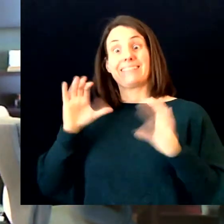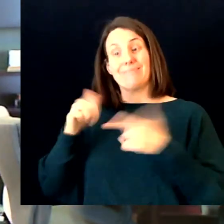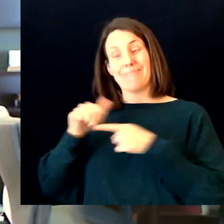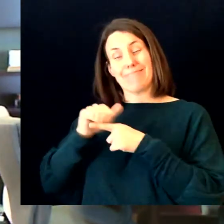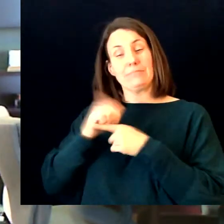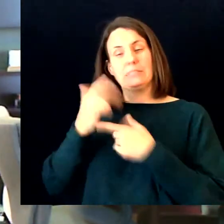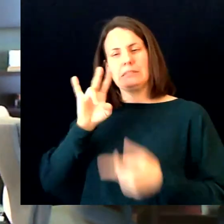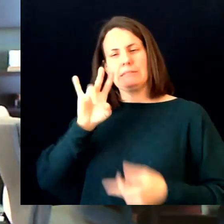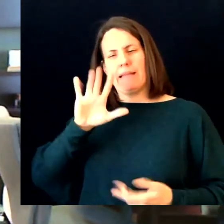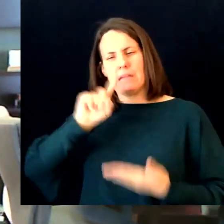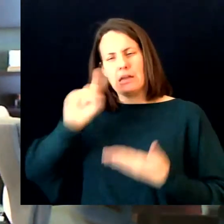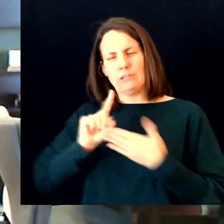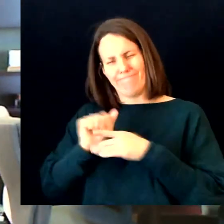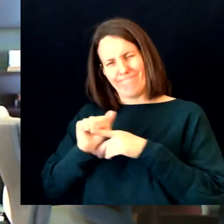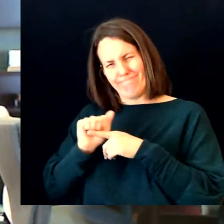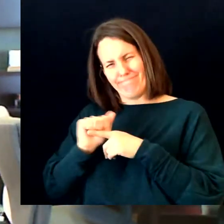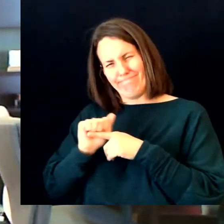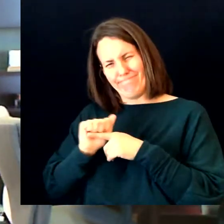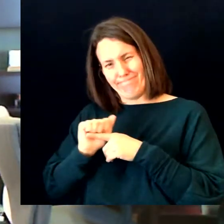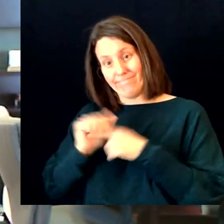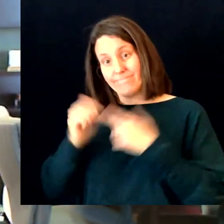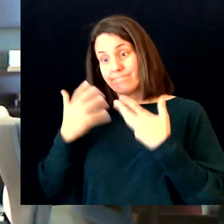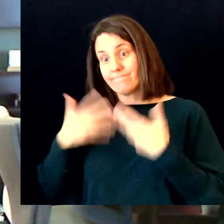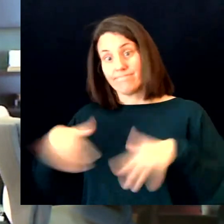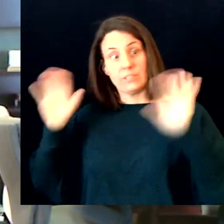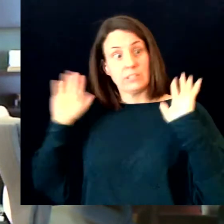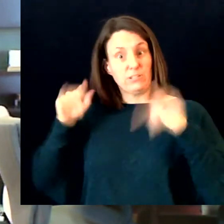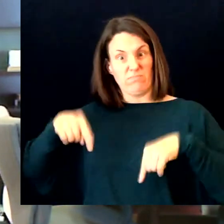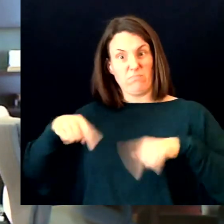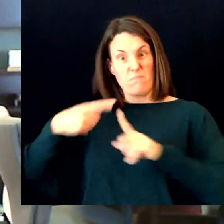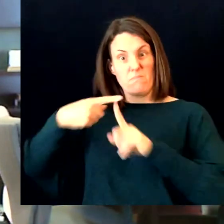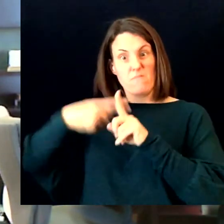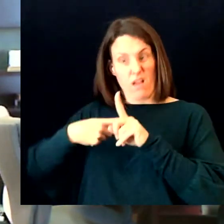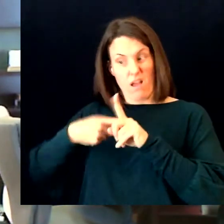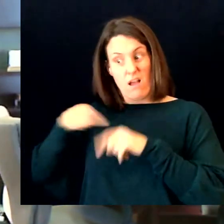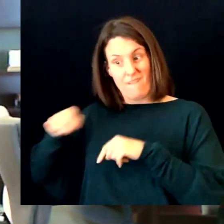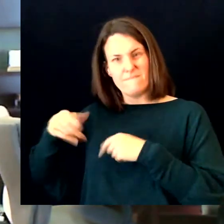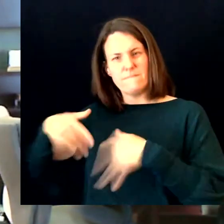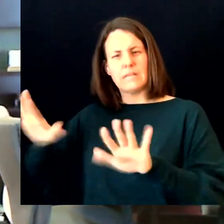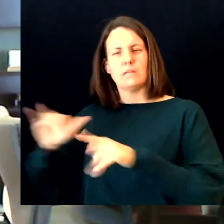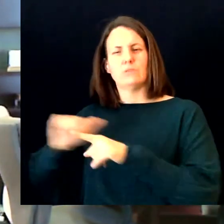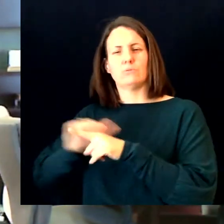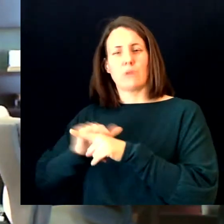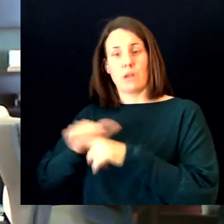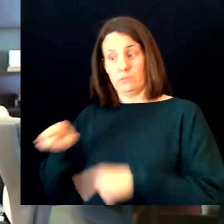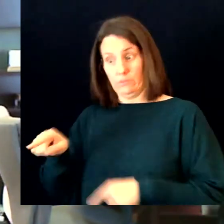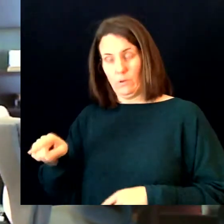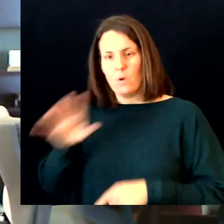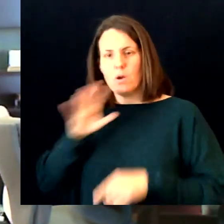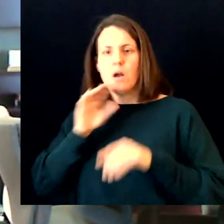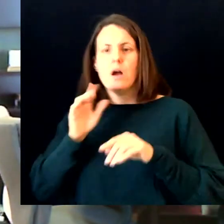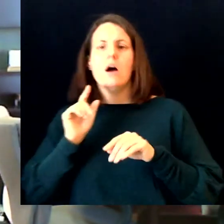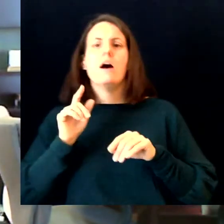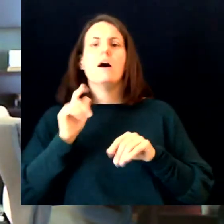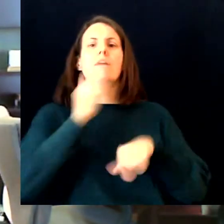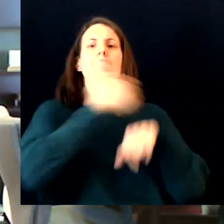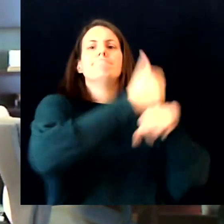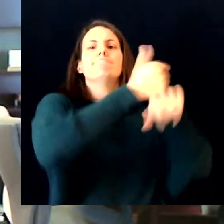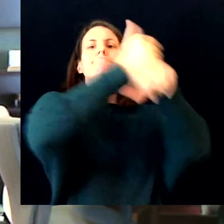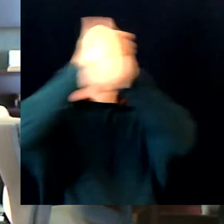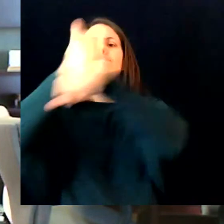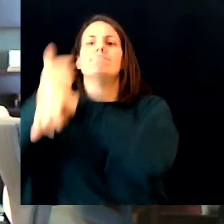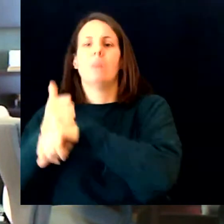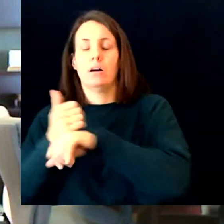another 175 or potentially as many as 200 additional beds. So we're very pleased with the progress,